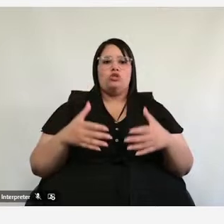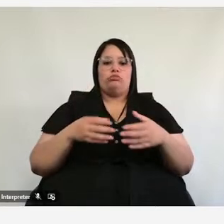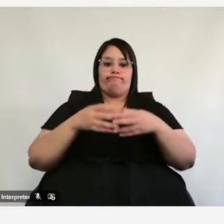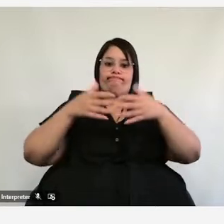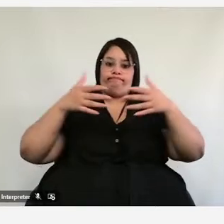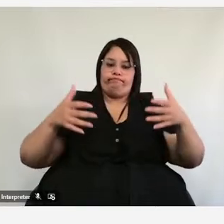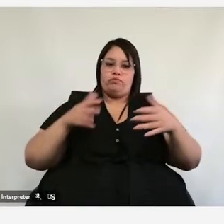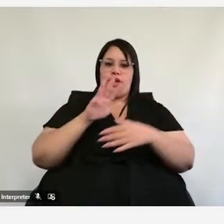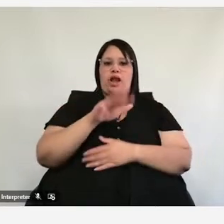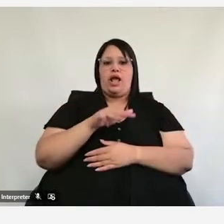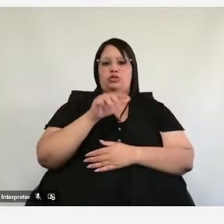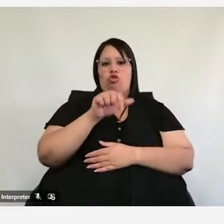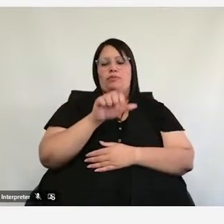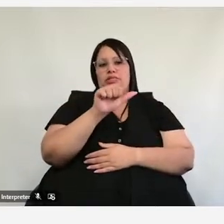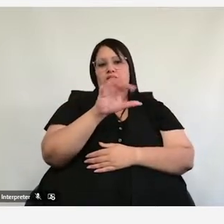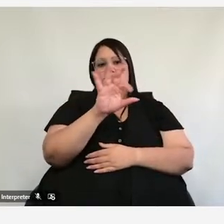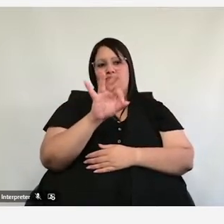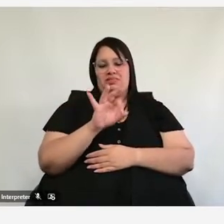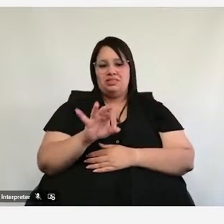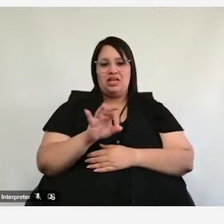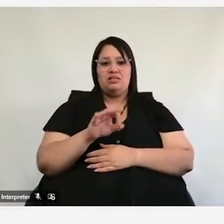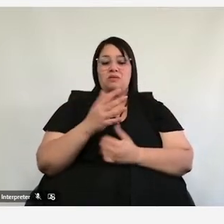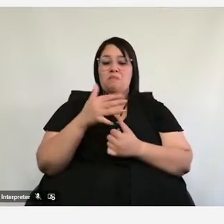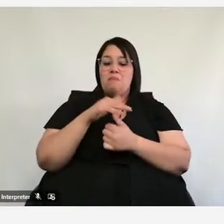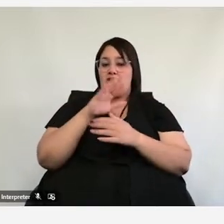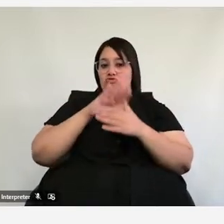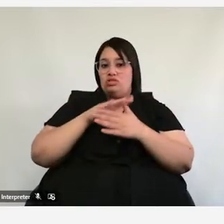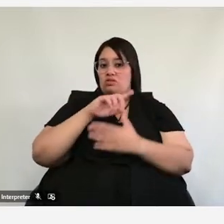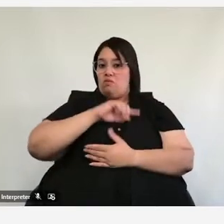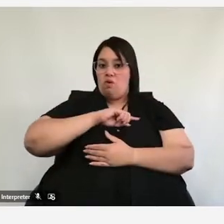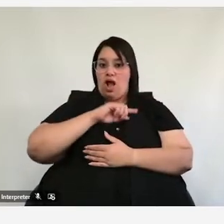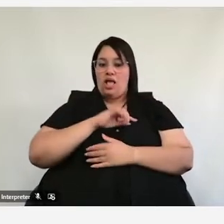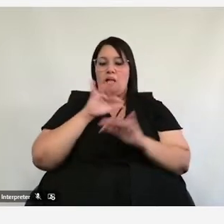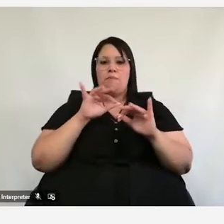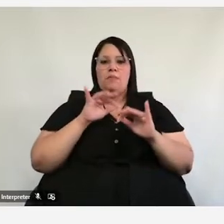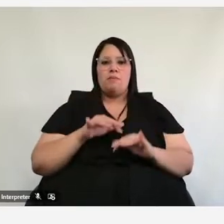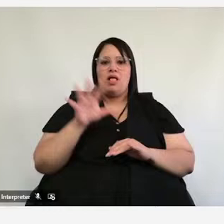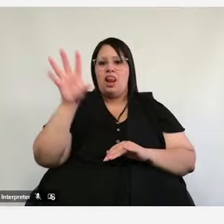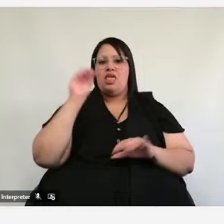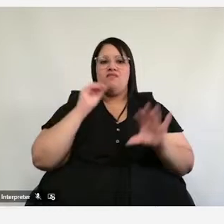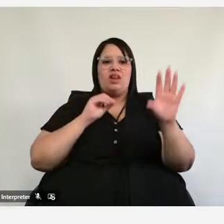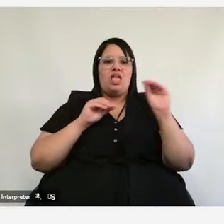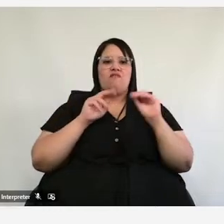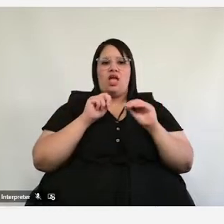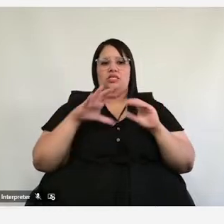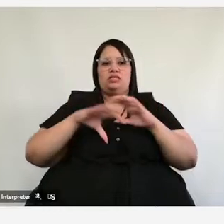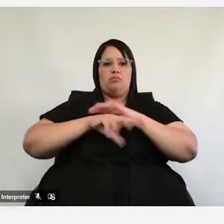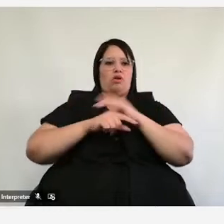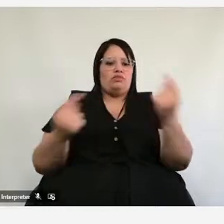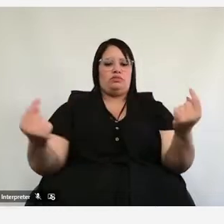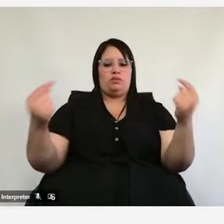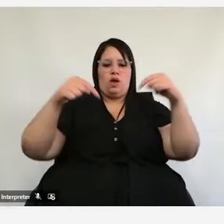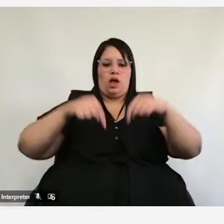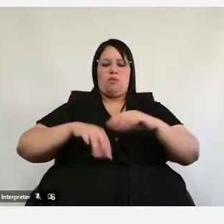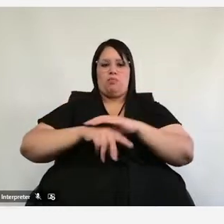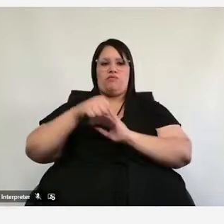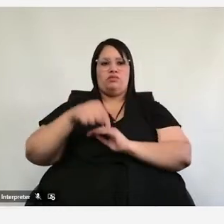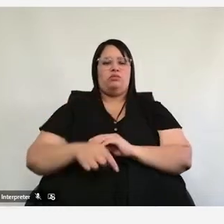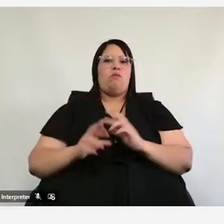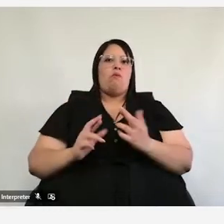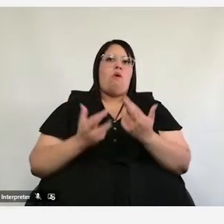by 19.6%. The main reason people run away from ANC provinces to a province of hope.